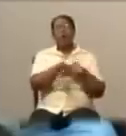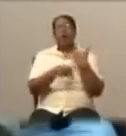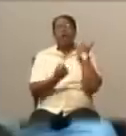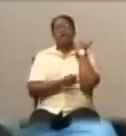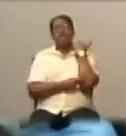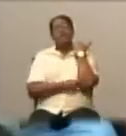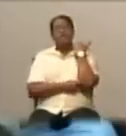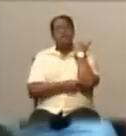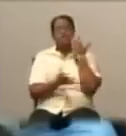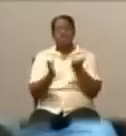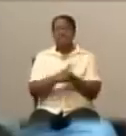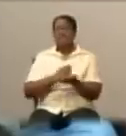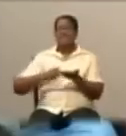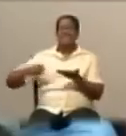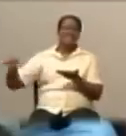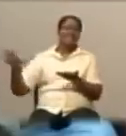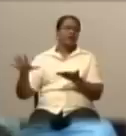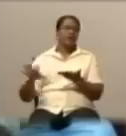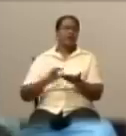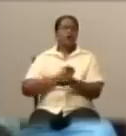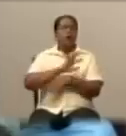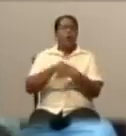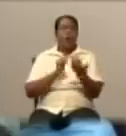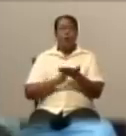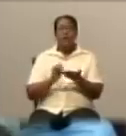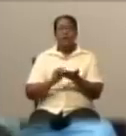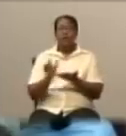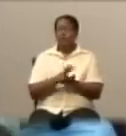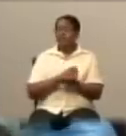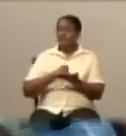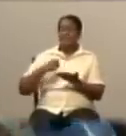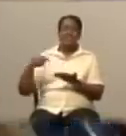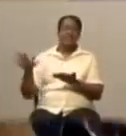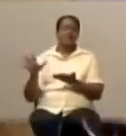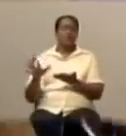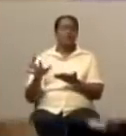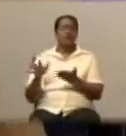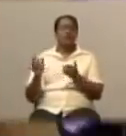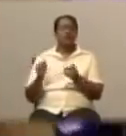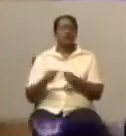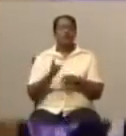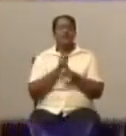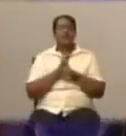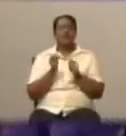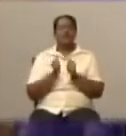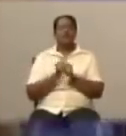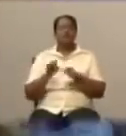Keep us awake to meet you at Christmas with joy and hope. Amen.